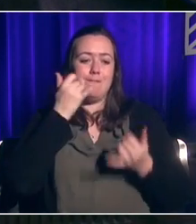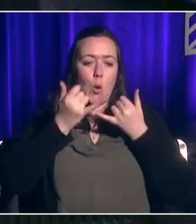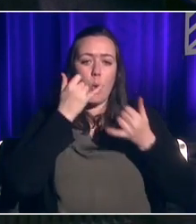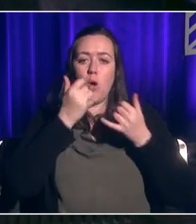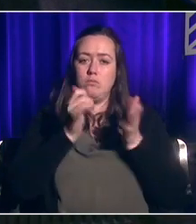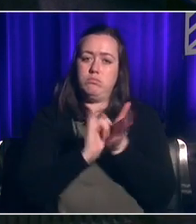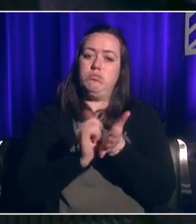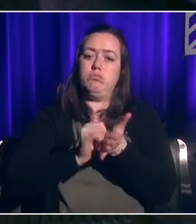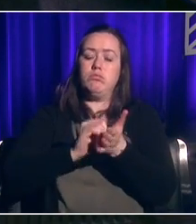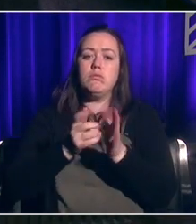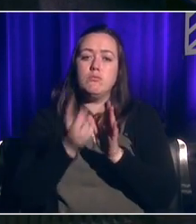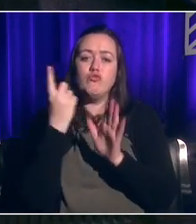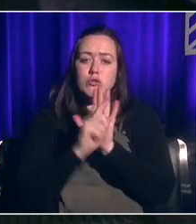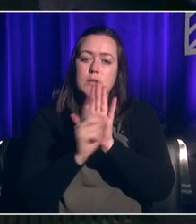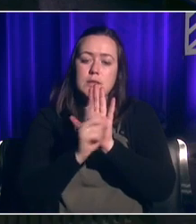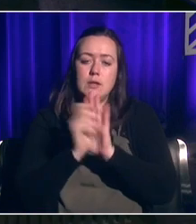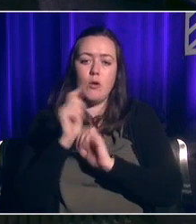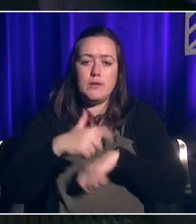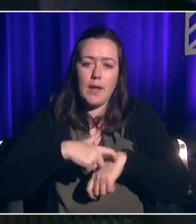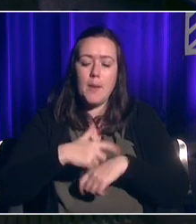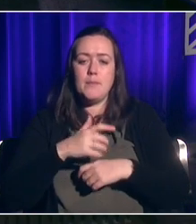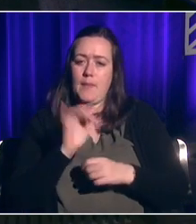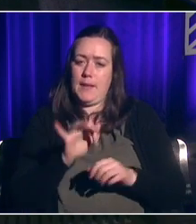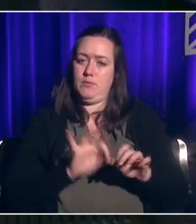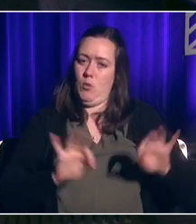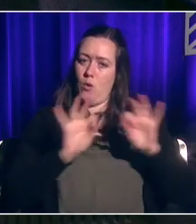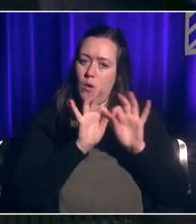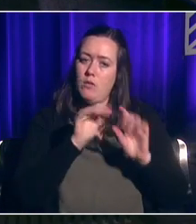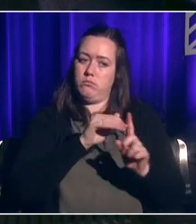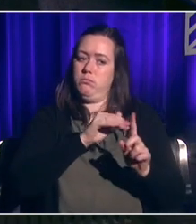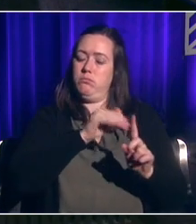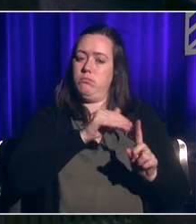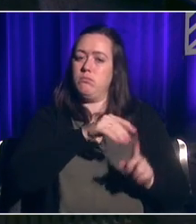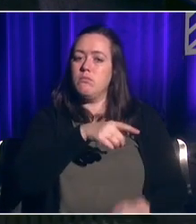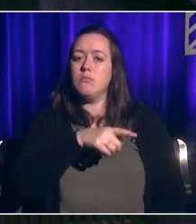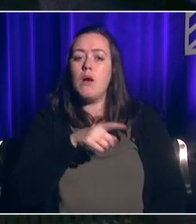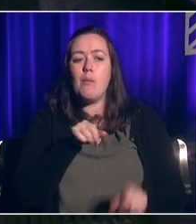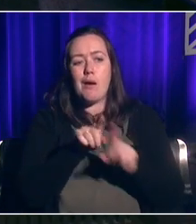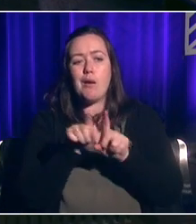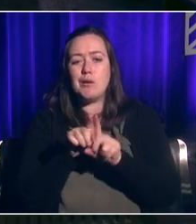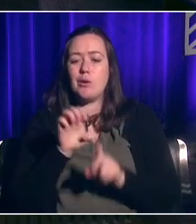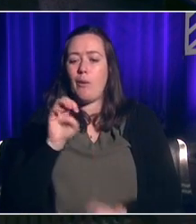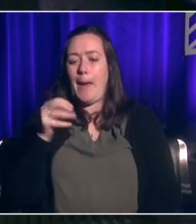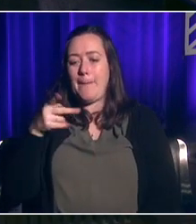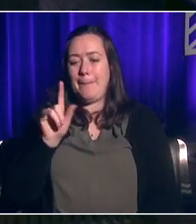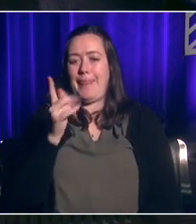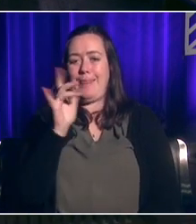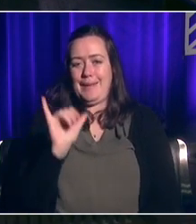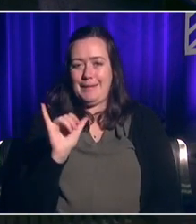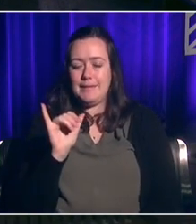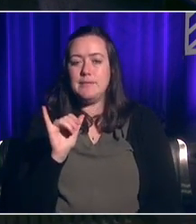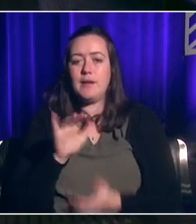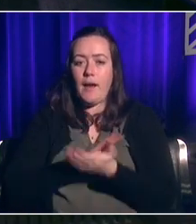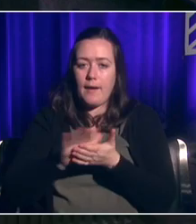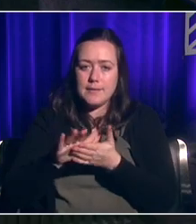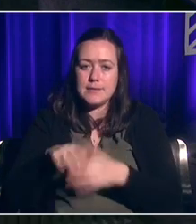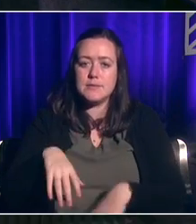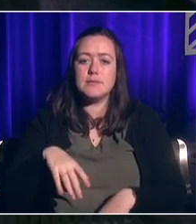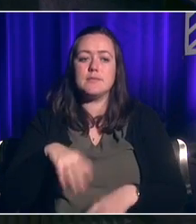But we also need to show empathy. We need to show kindness, understanding. We need